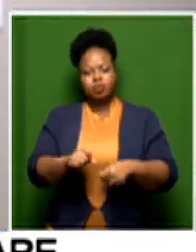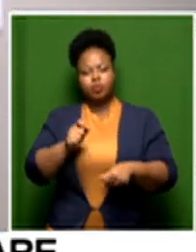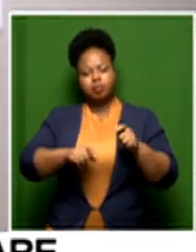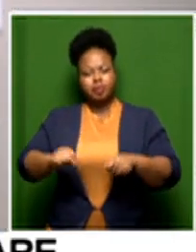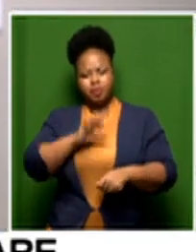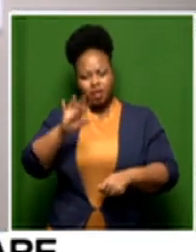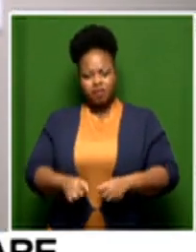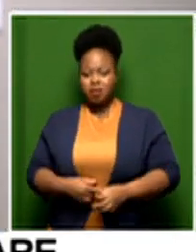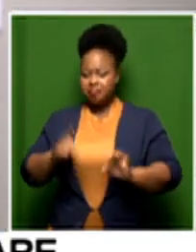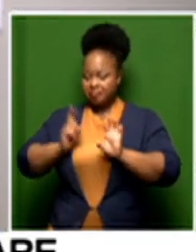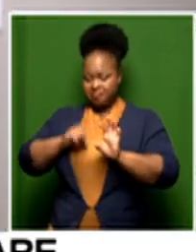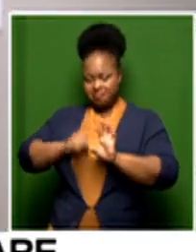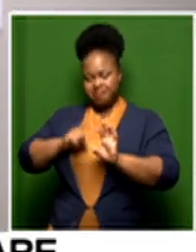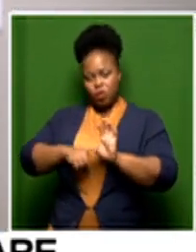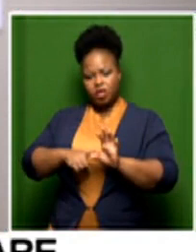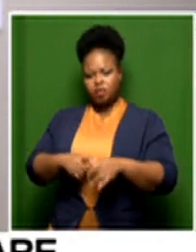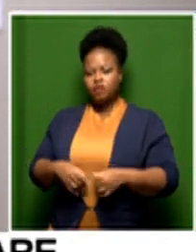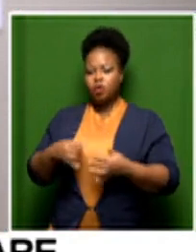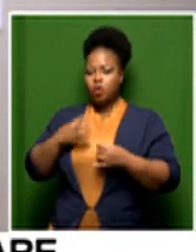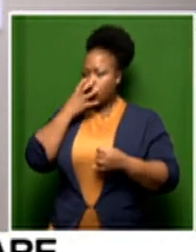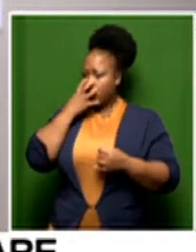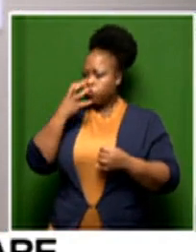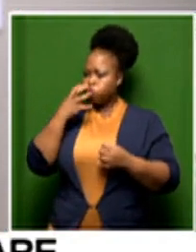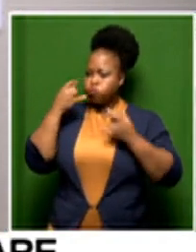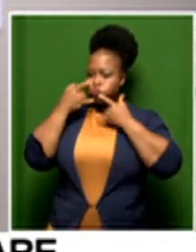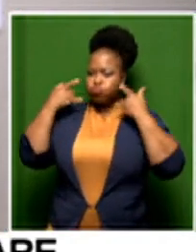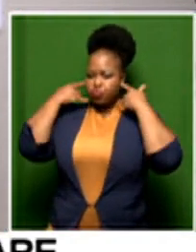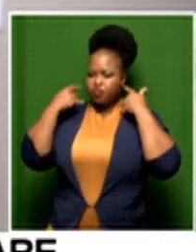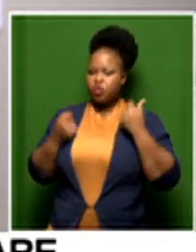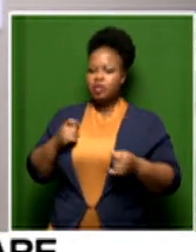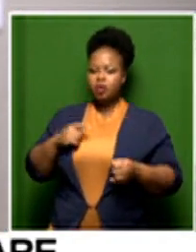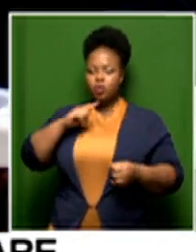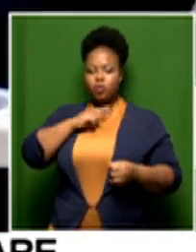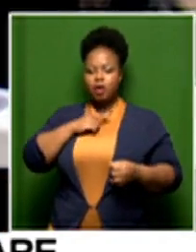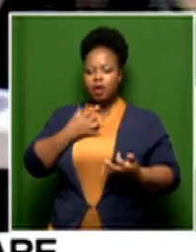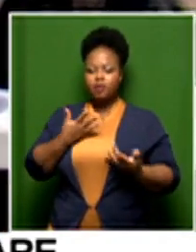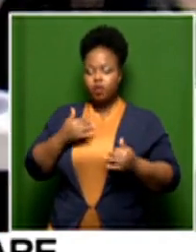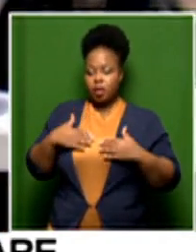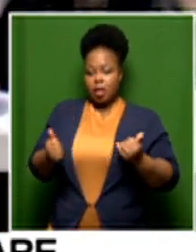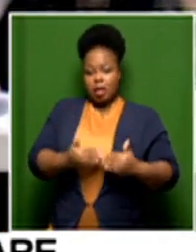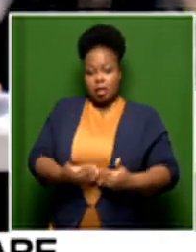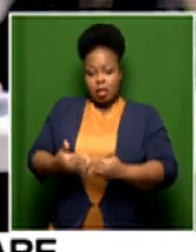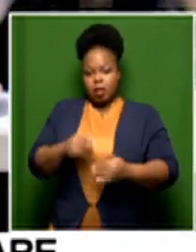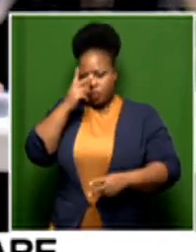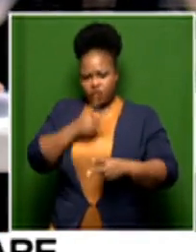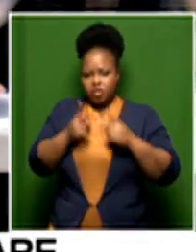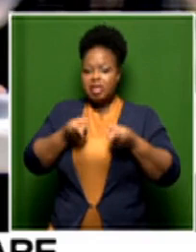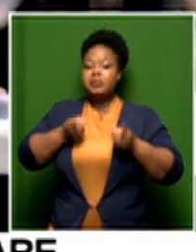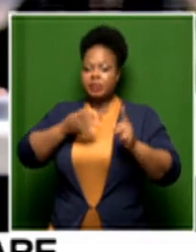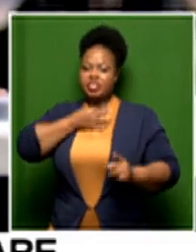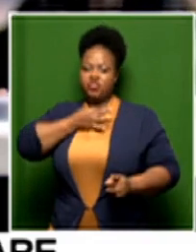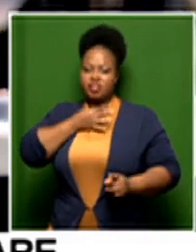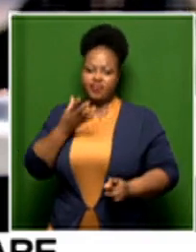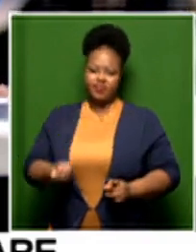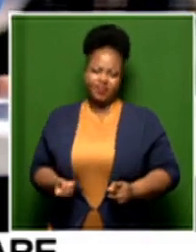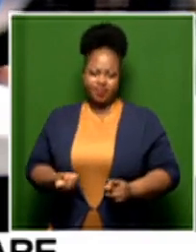substandard quality of these masks, is obviously a higher risk of contagion, not only to the healthcare professional, but also to